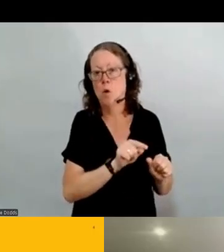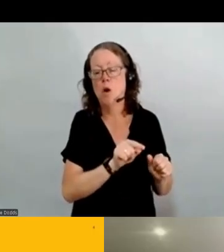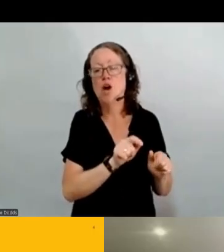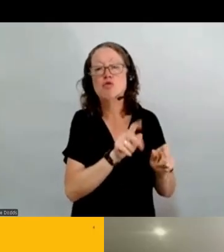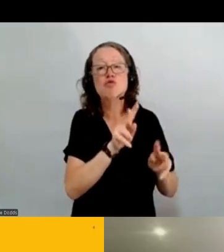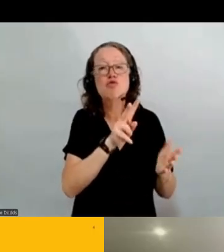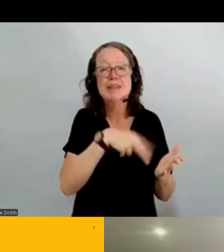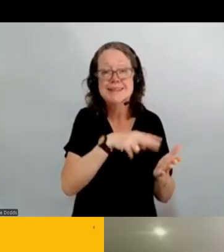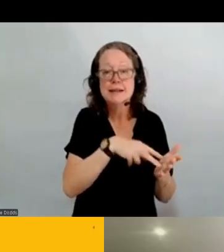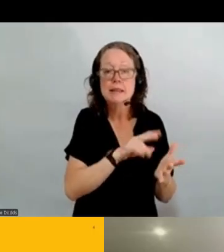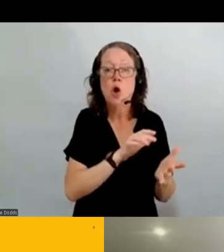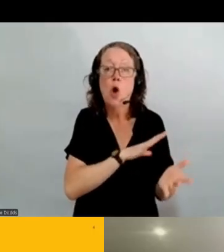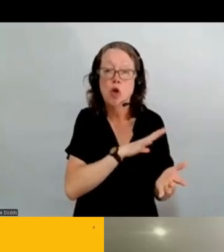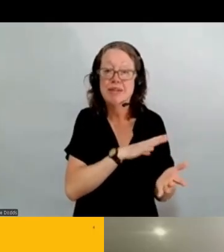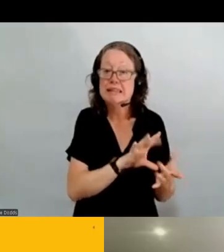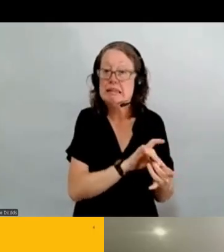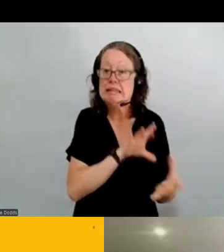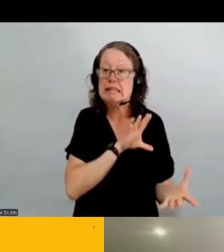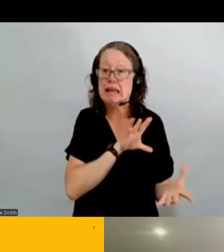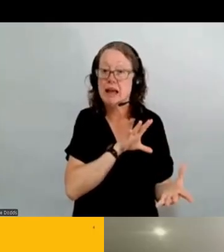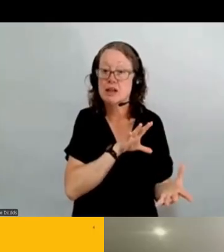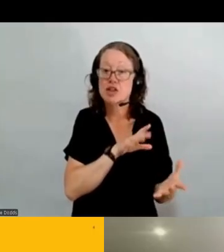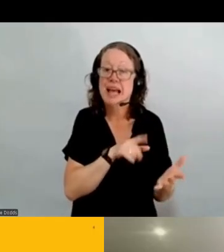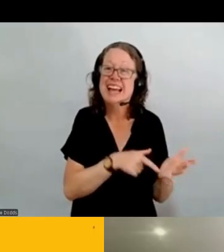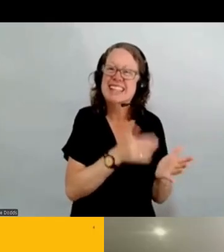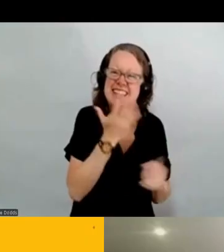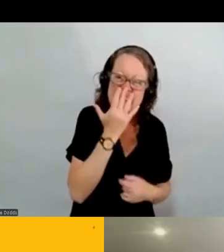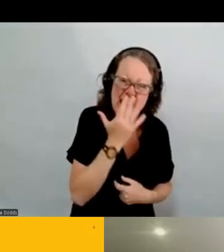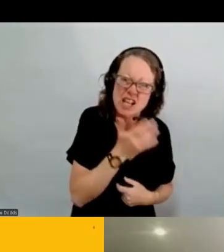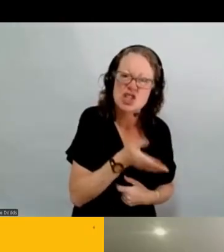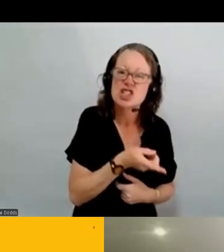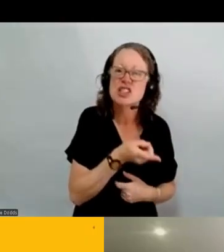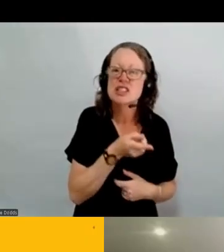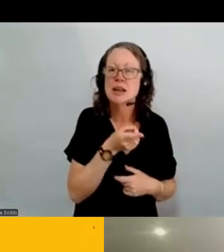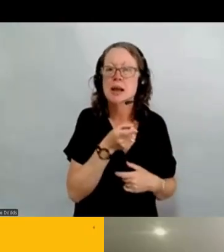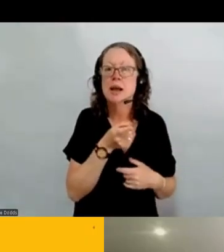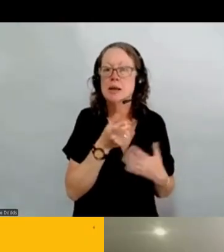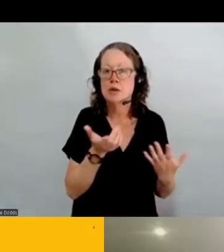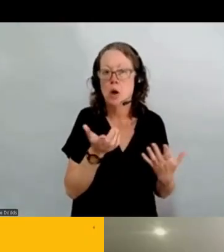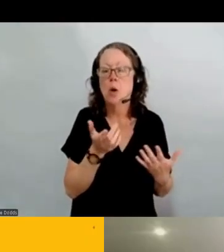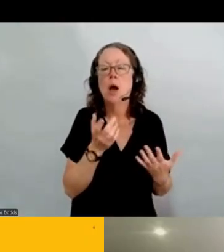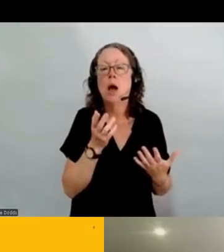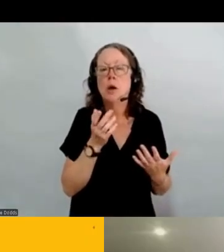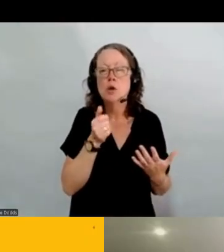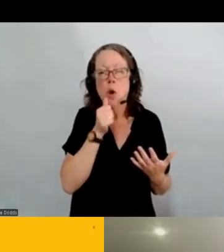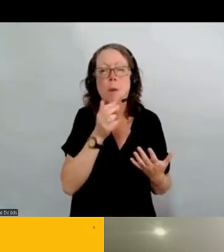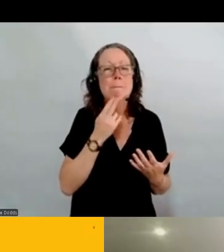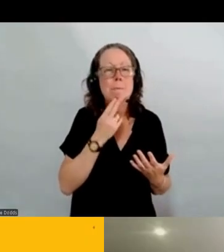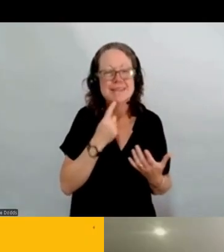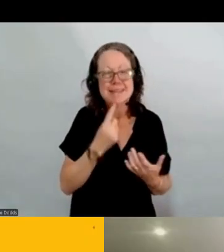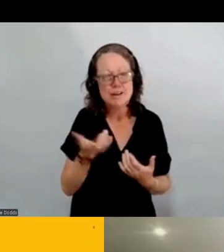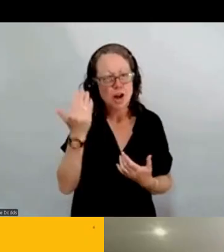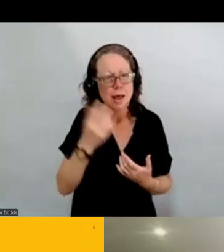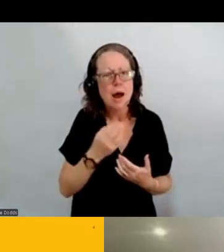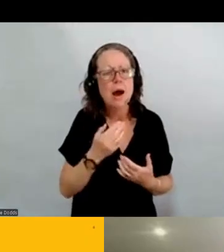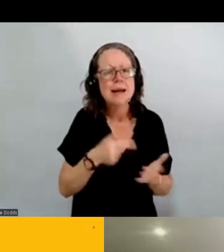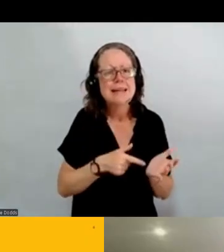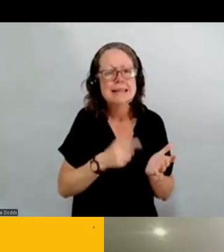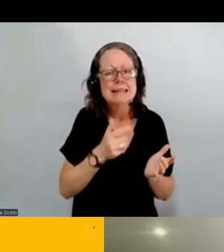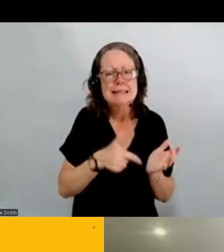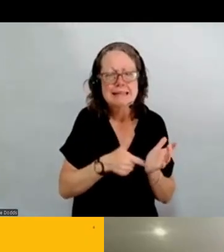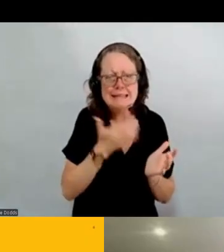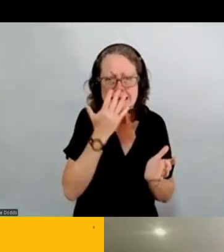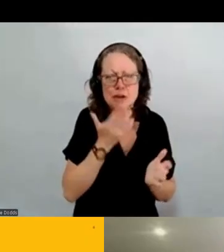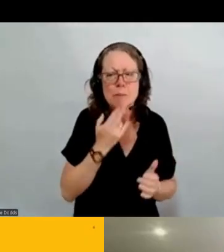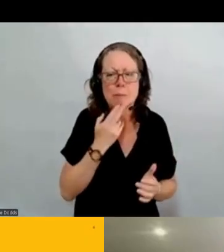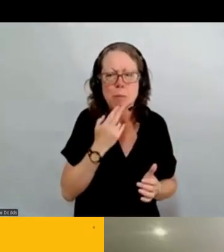boys and girls as two particular groups you can look at within studies, and found that boys were more likely to start reading on digital